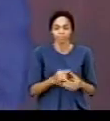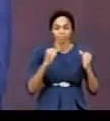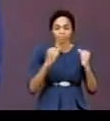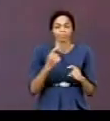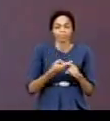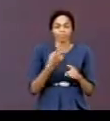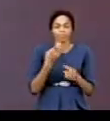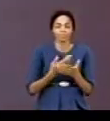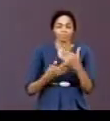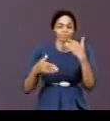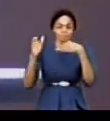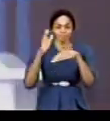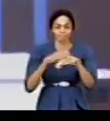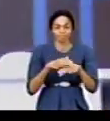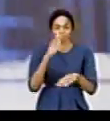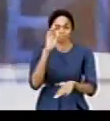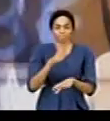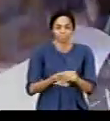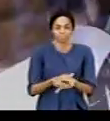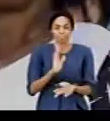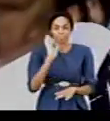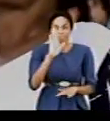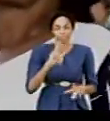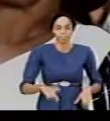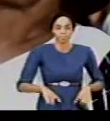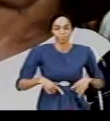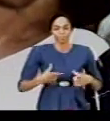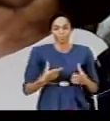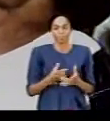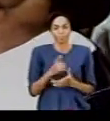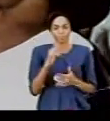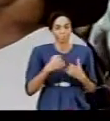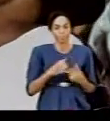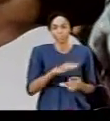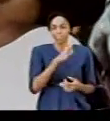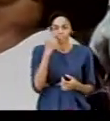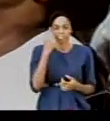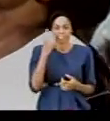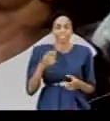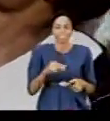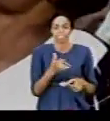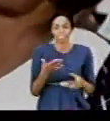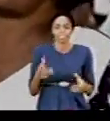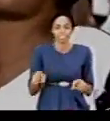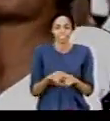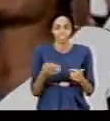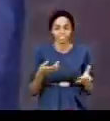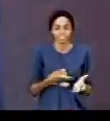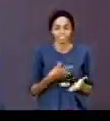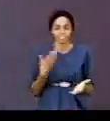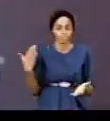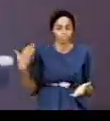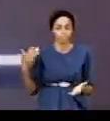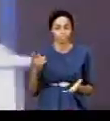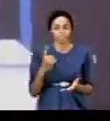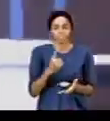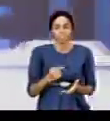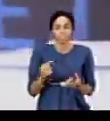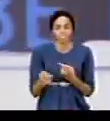high upon your life. You've never seen anything like this before. The day